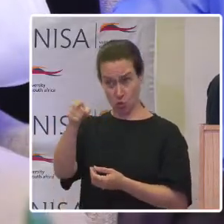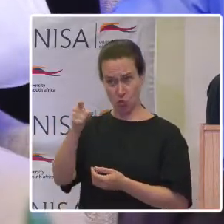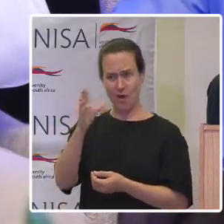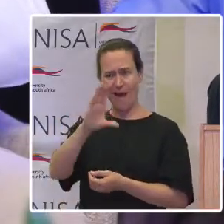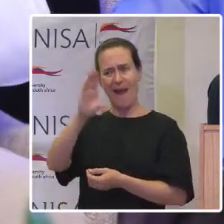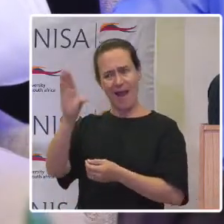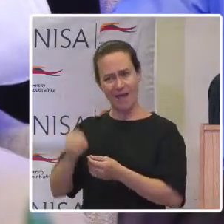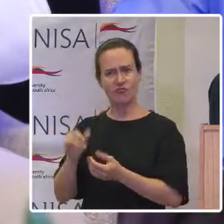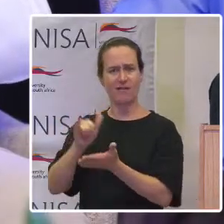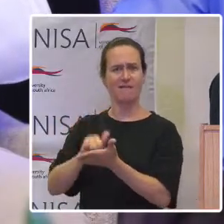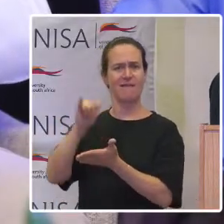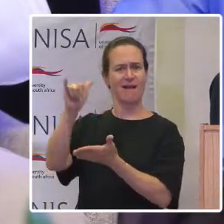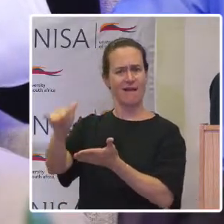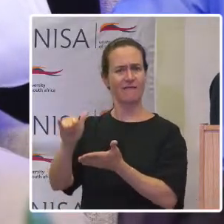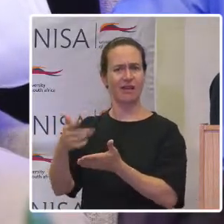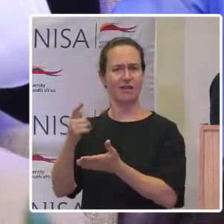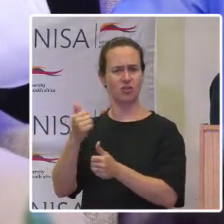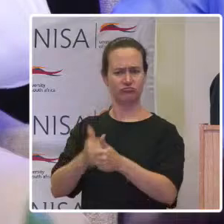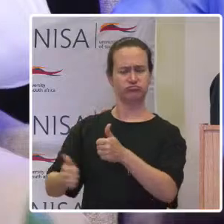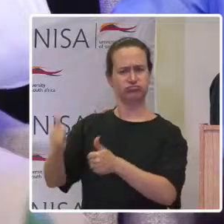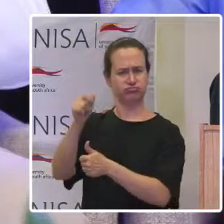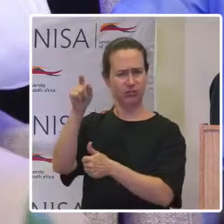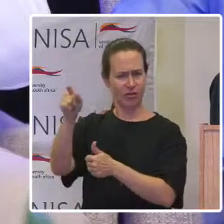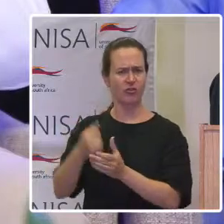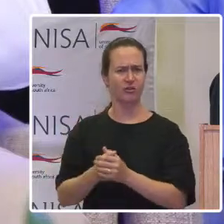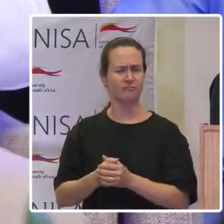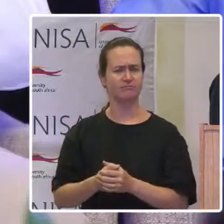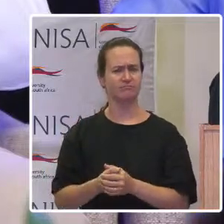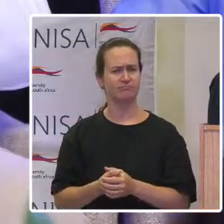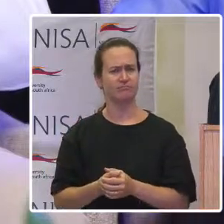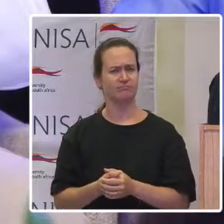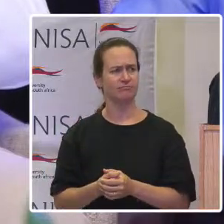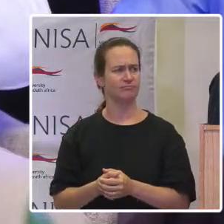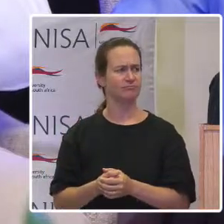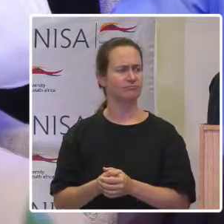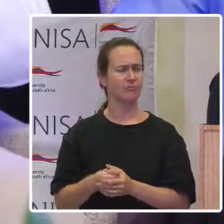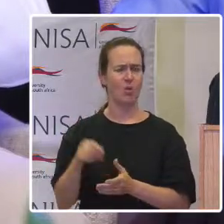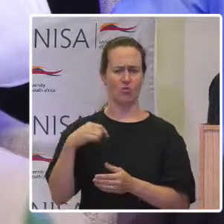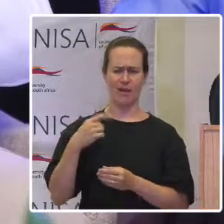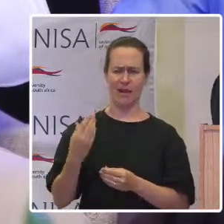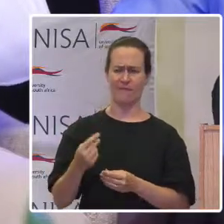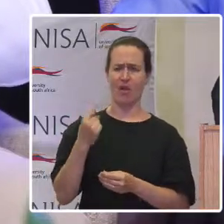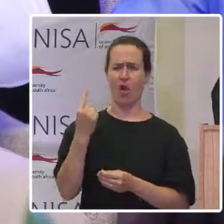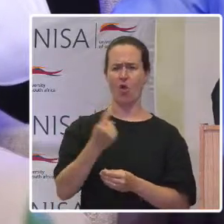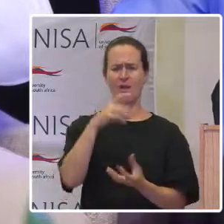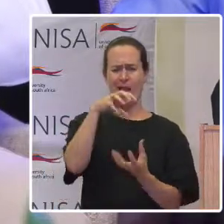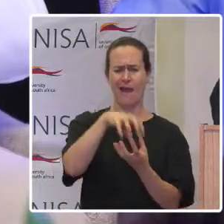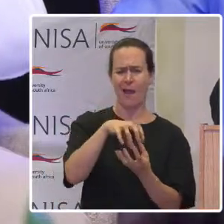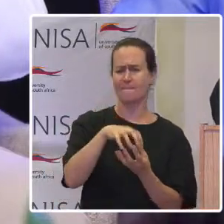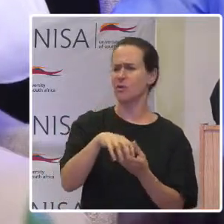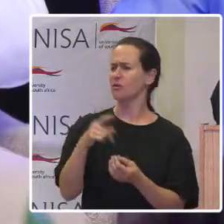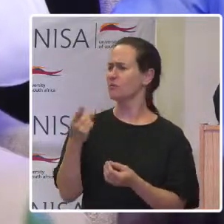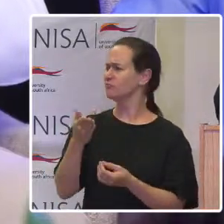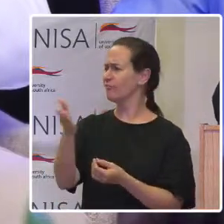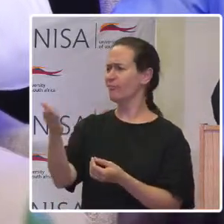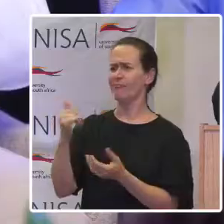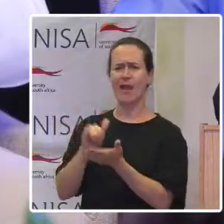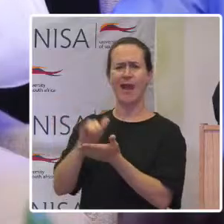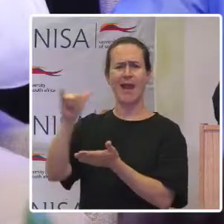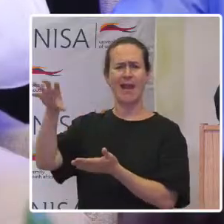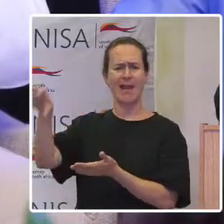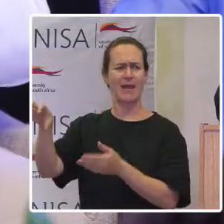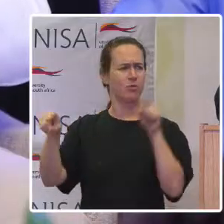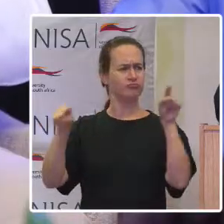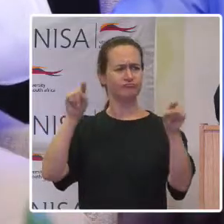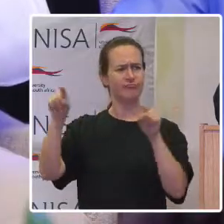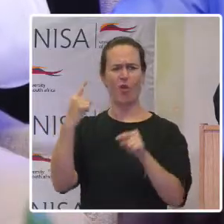authority. We can't have Wimpies and only burgers everywhere that we go, in every airport that we